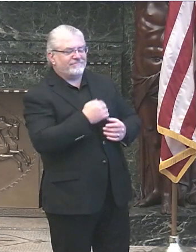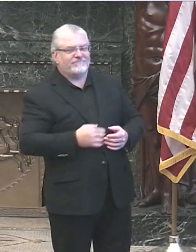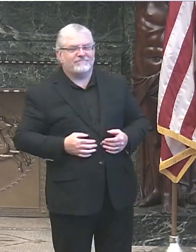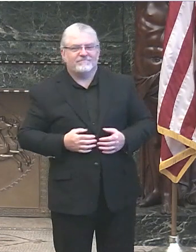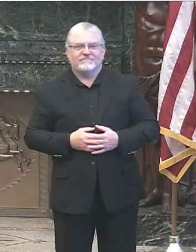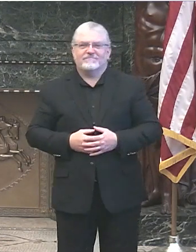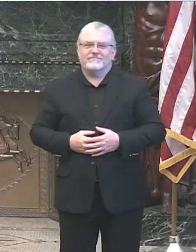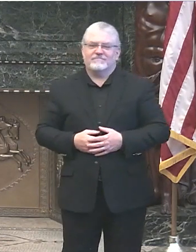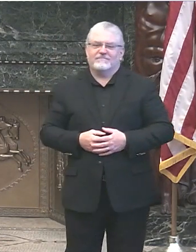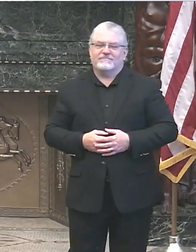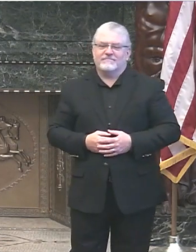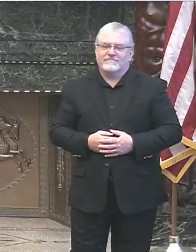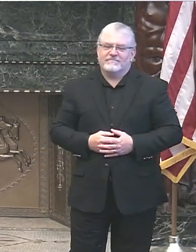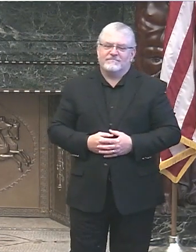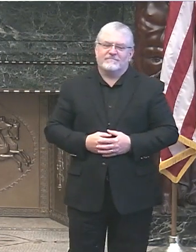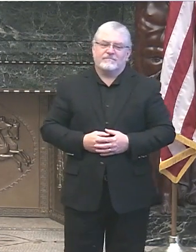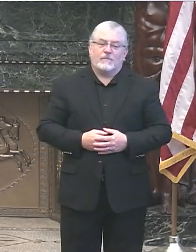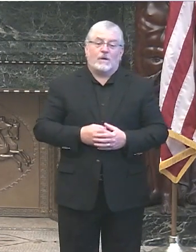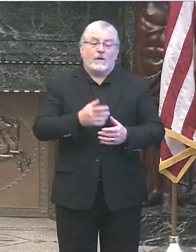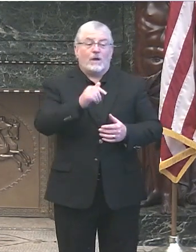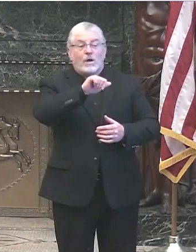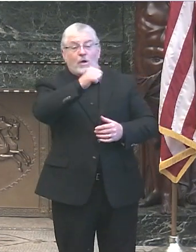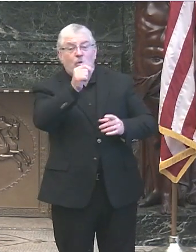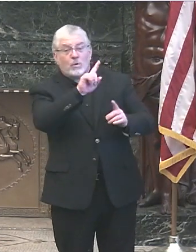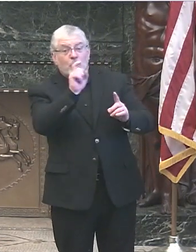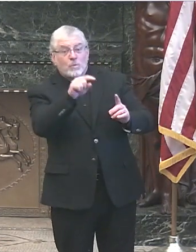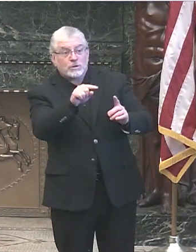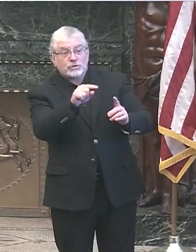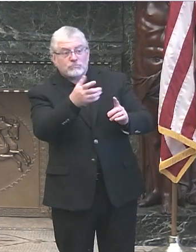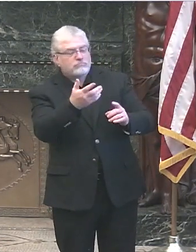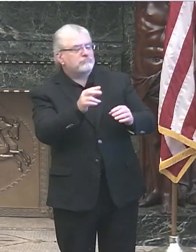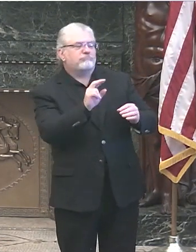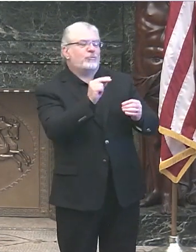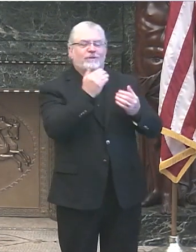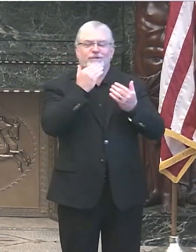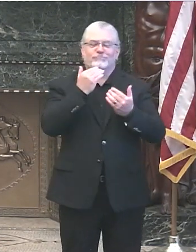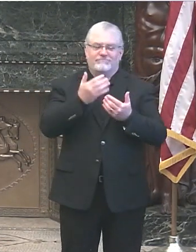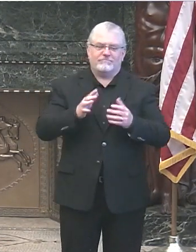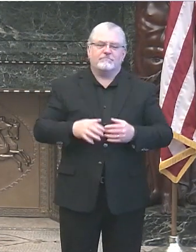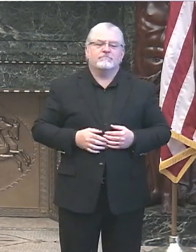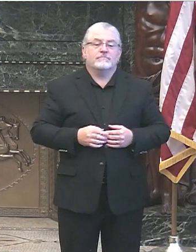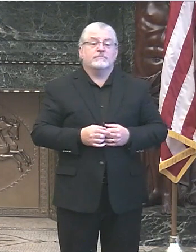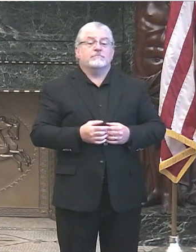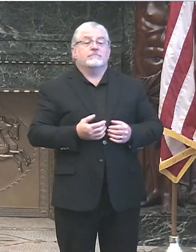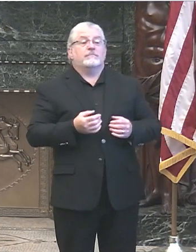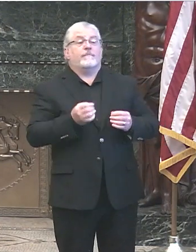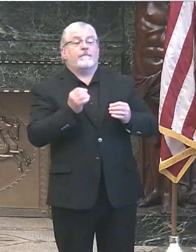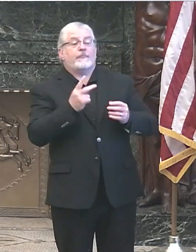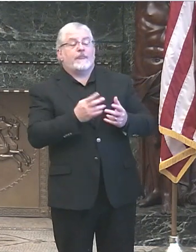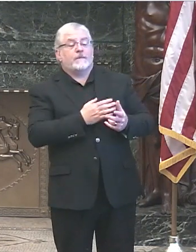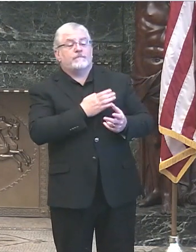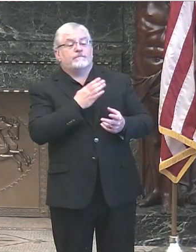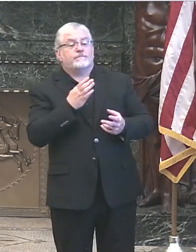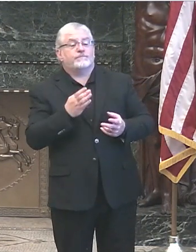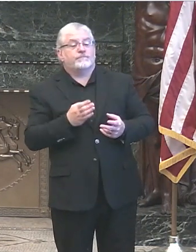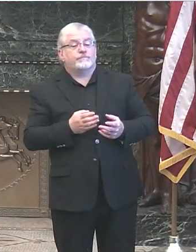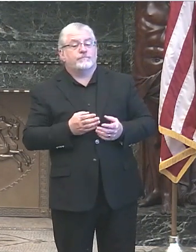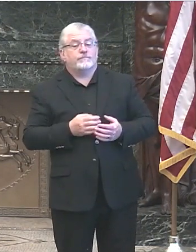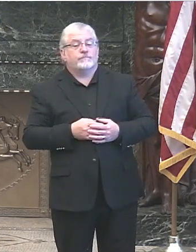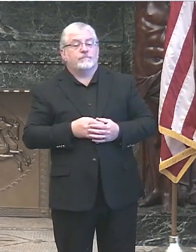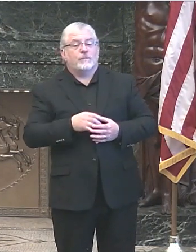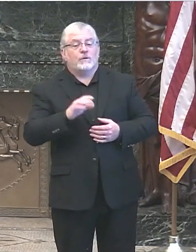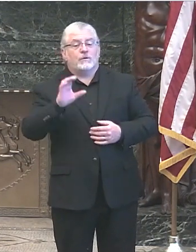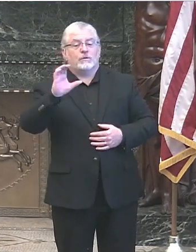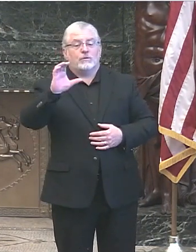Pat, did you have anything else? Nope, that's it. Thanks. Okay. All right. We are now going to go to Laura McCrystal at the